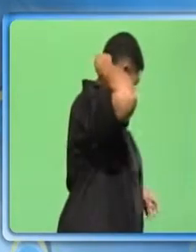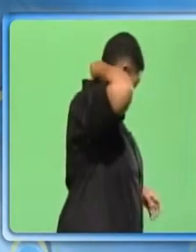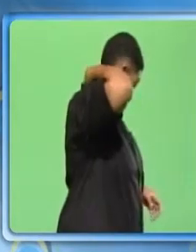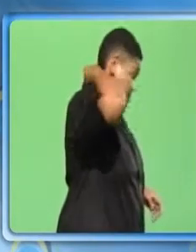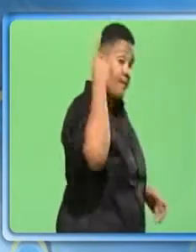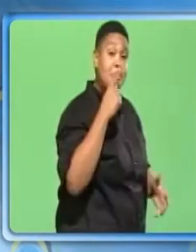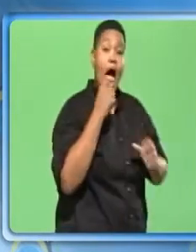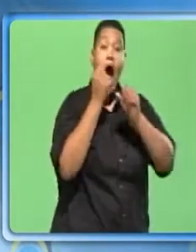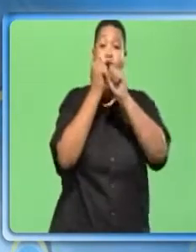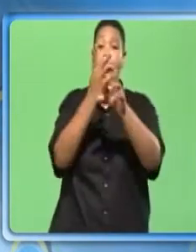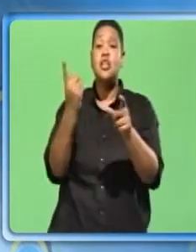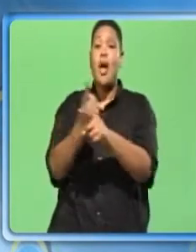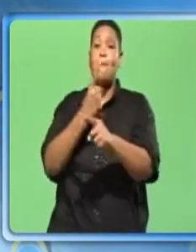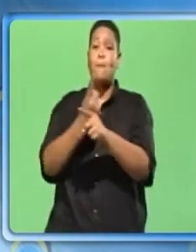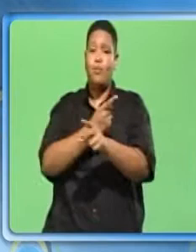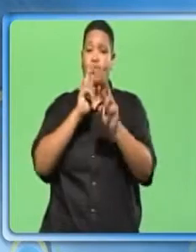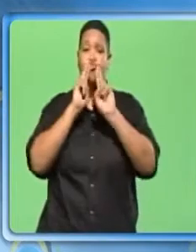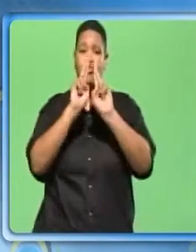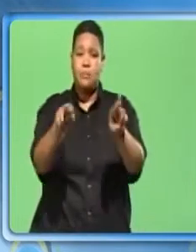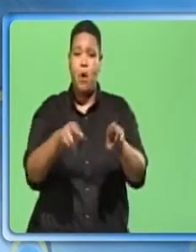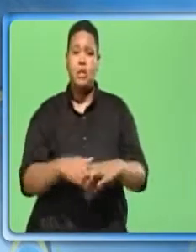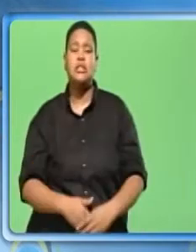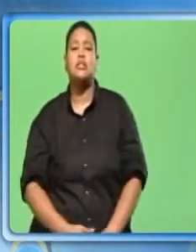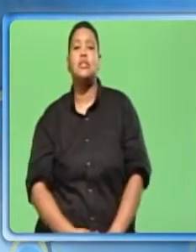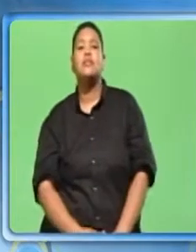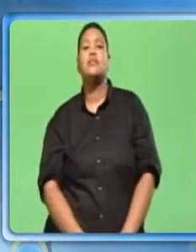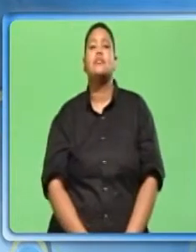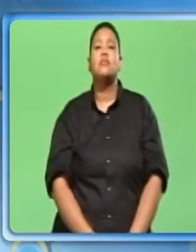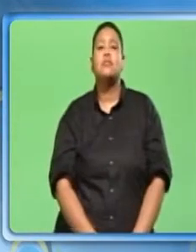the appropriate responses.